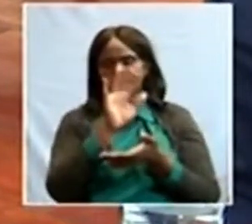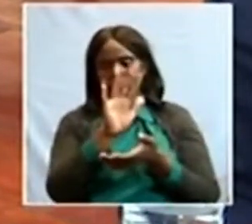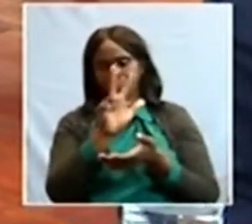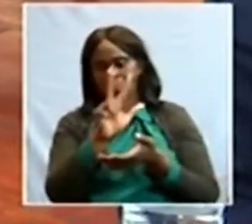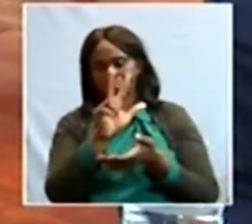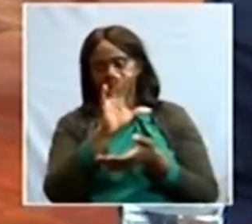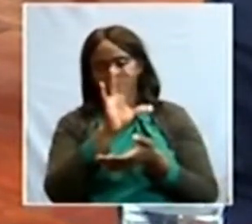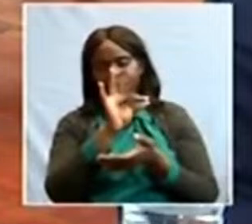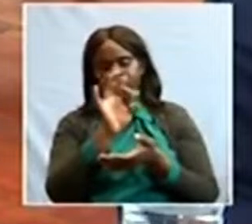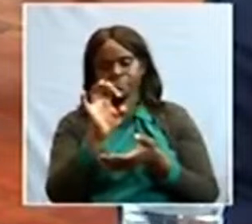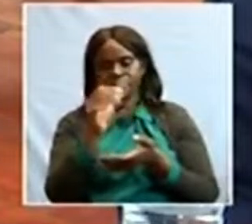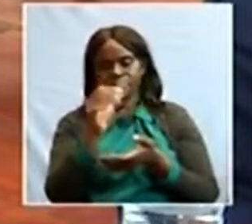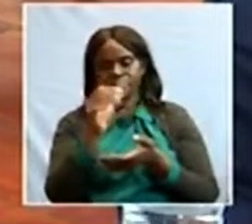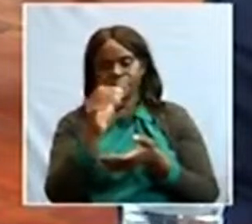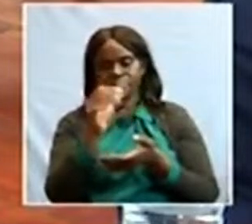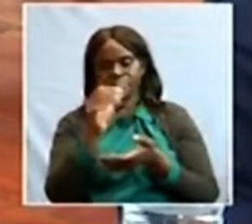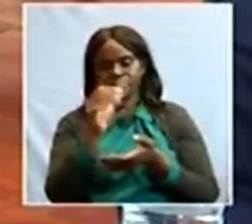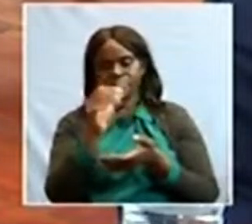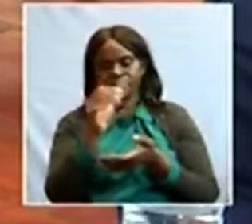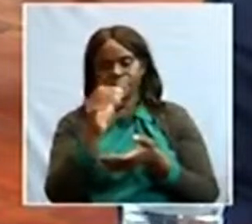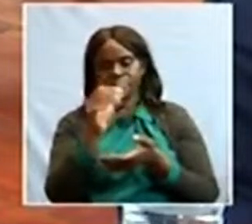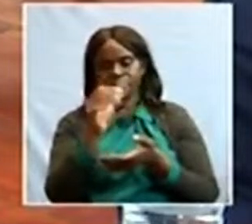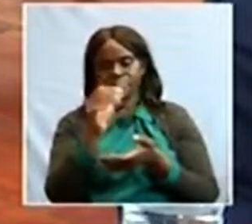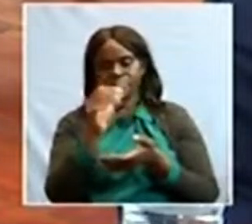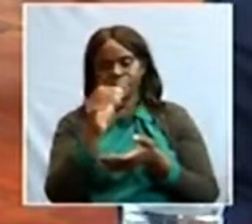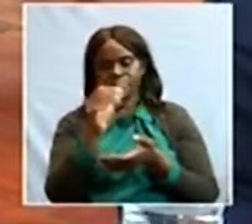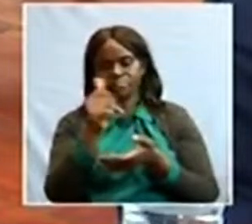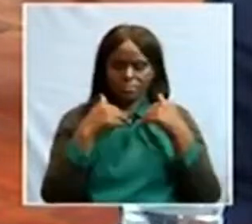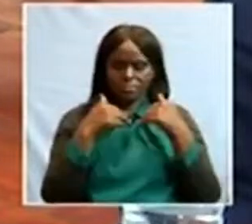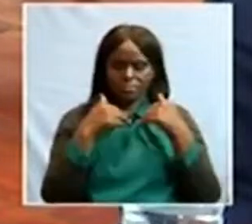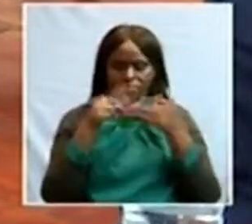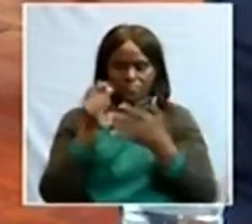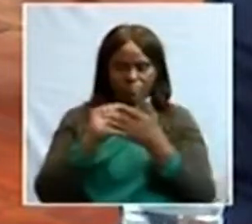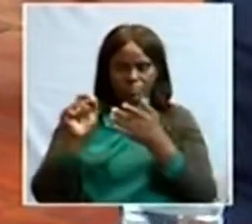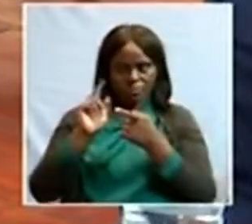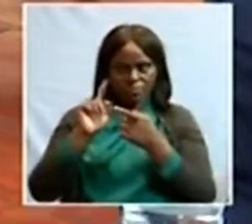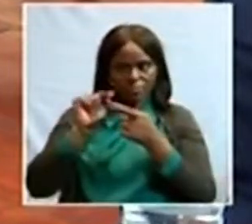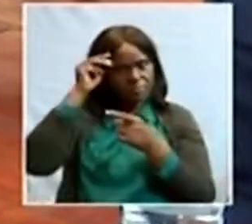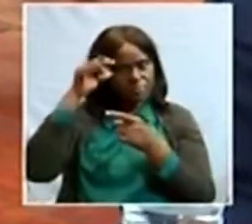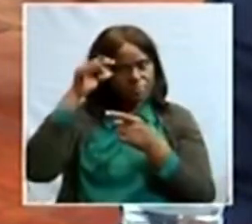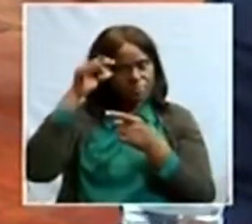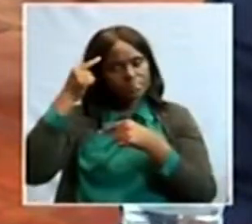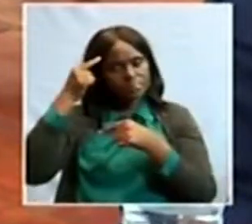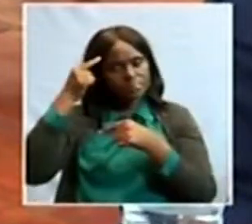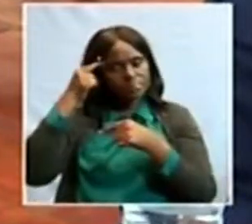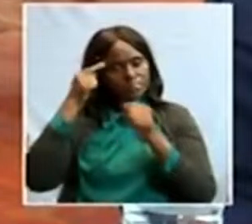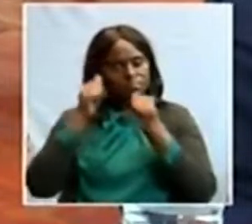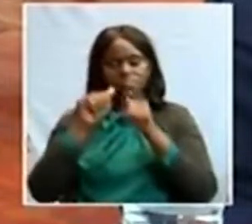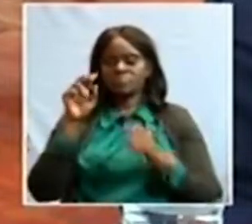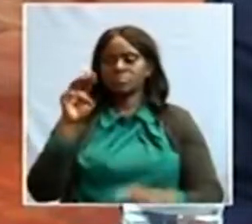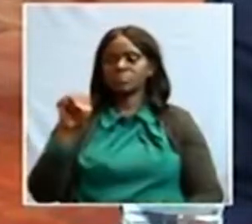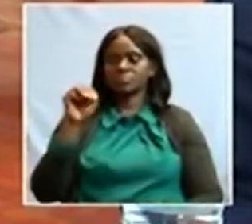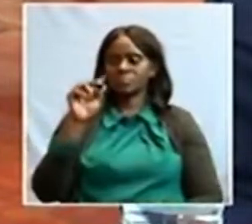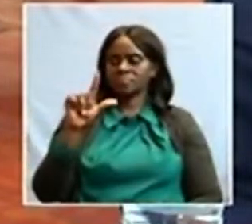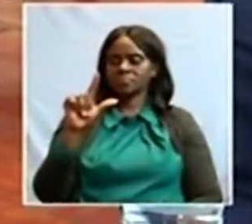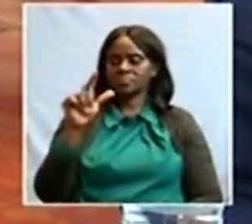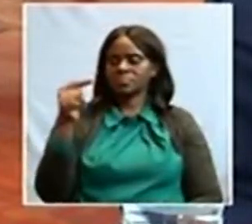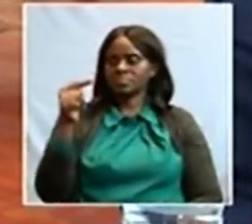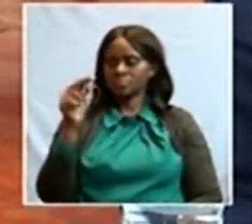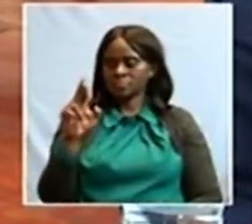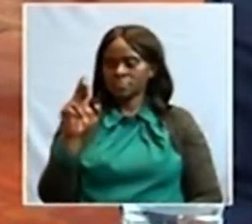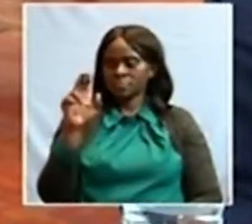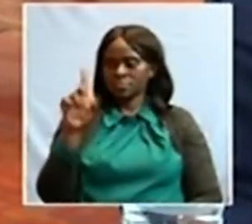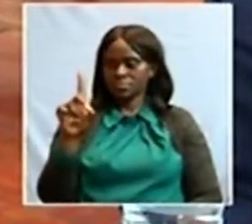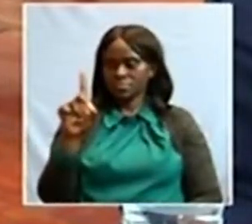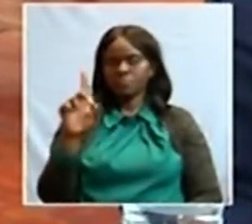253,918 in plot premium. 2, the Council has written to the Minister of Government and Rural Development to